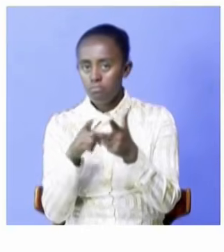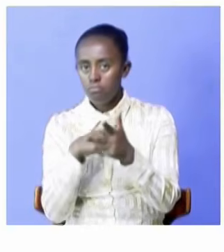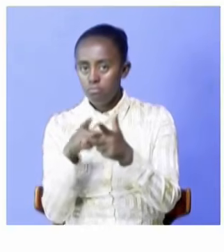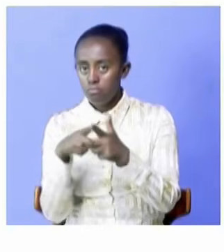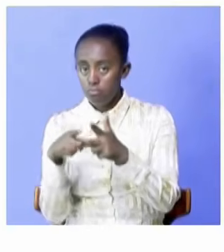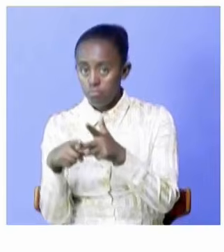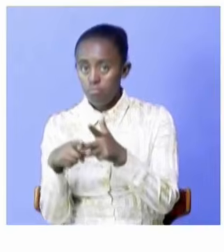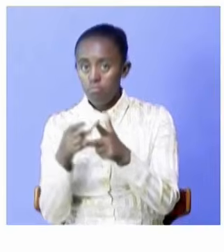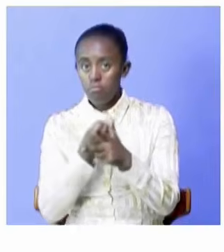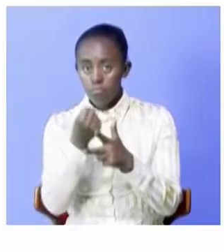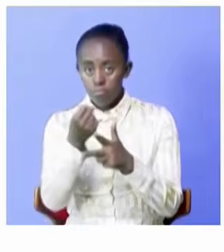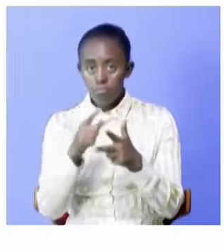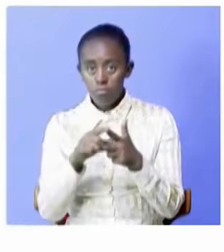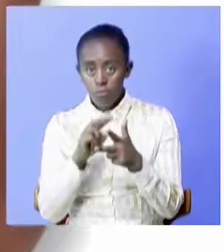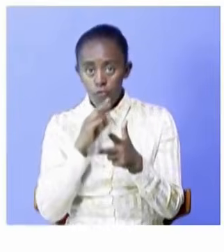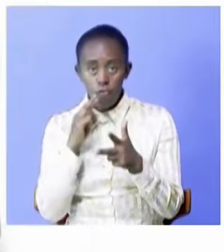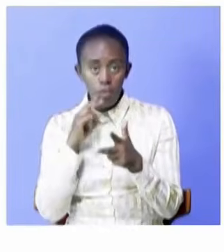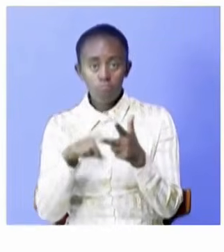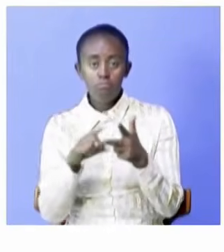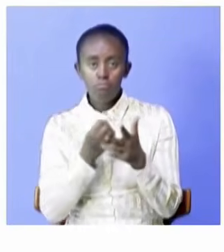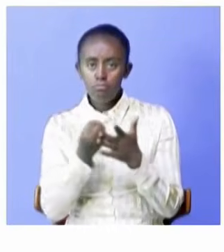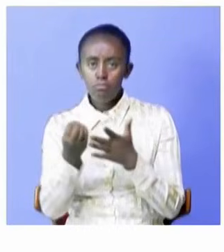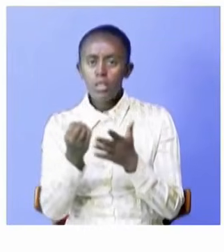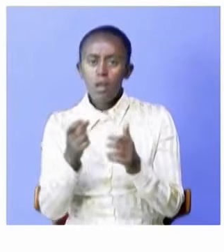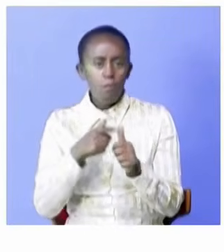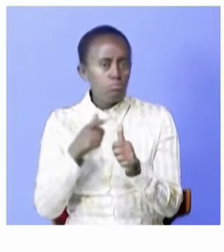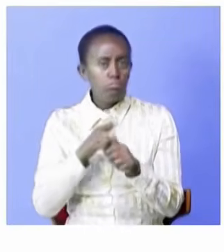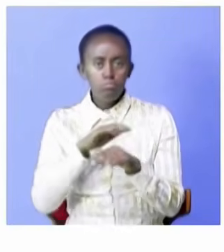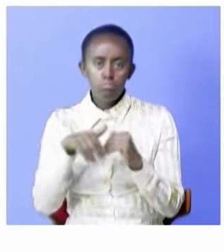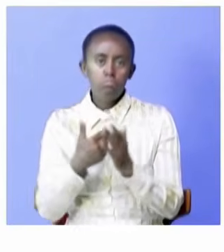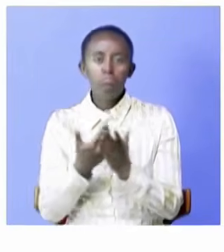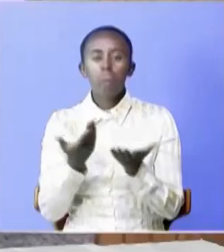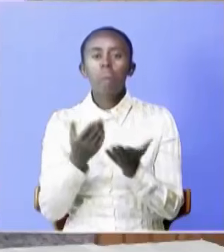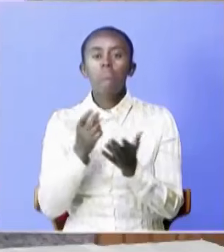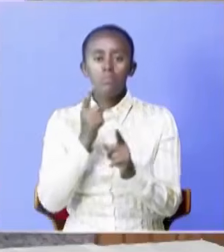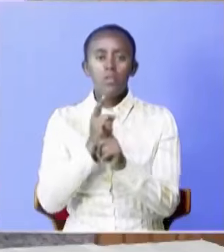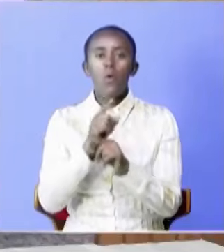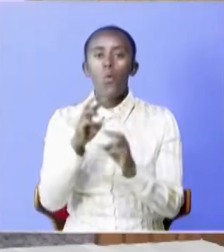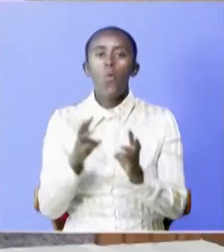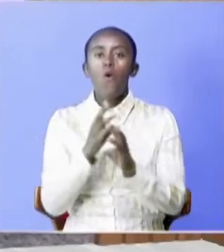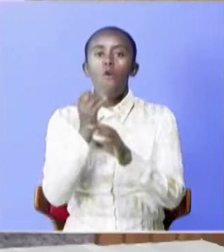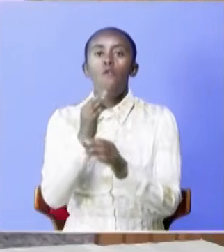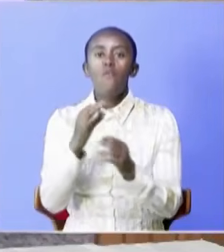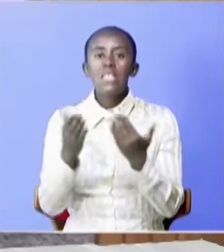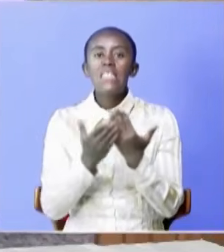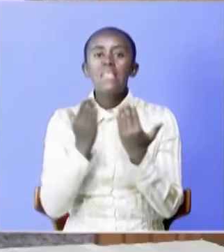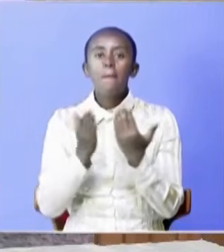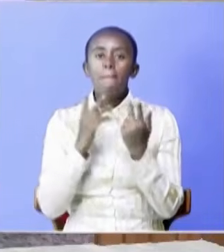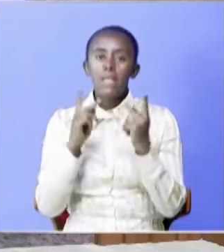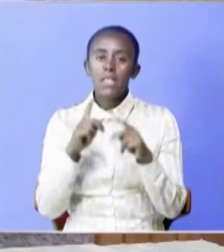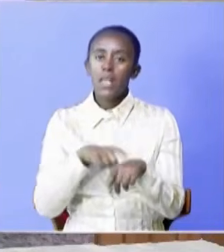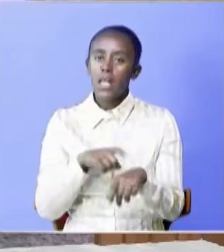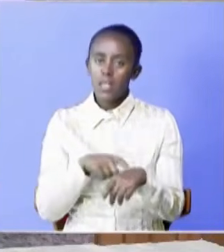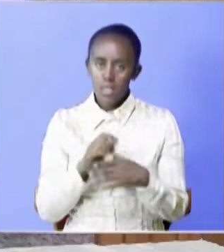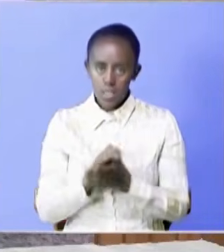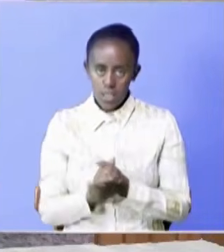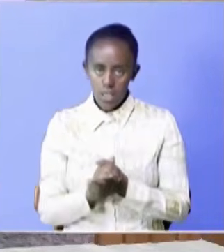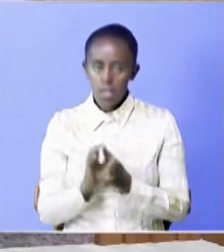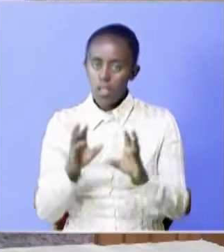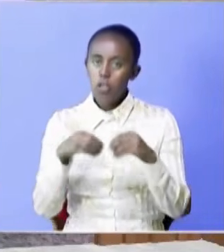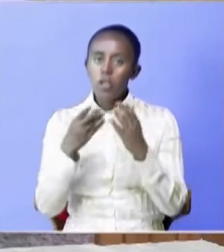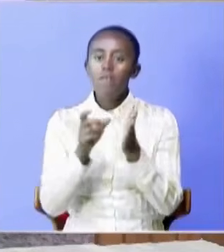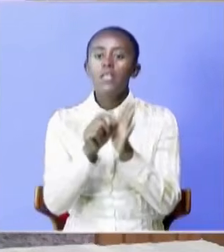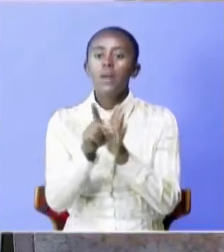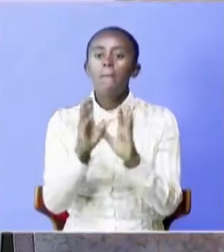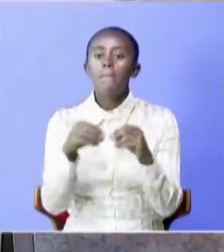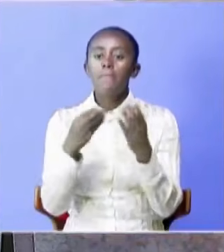common way of, or this is the right way of using the simple present tense. Let's give an example.